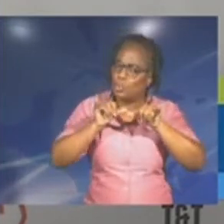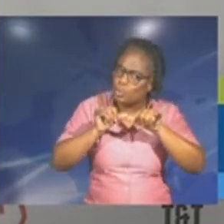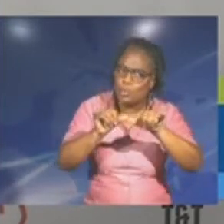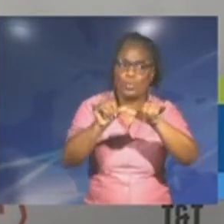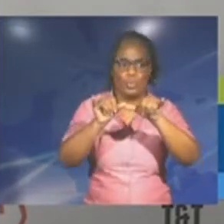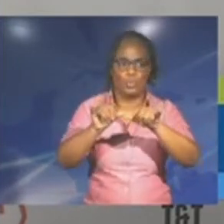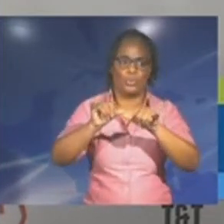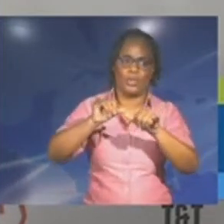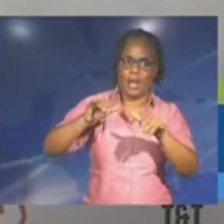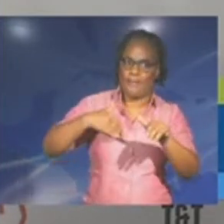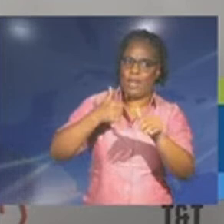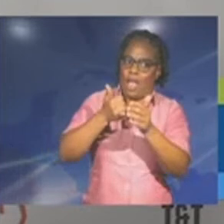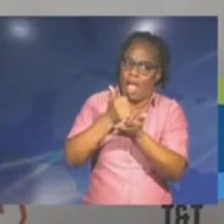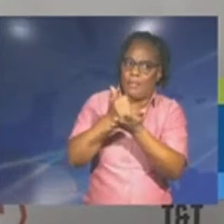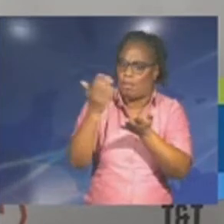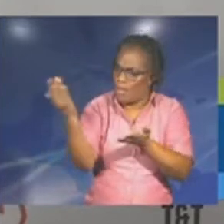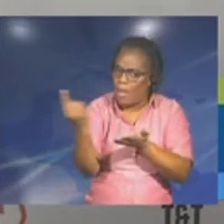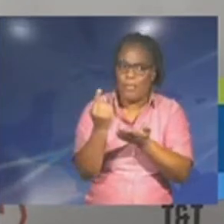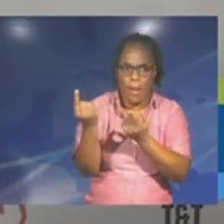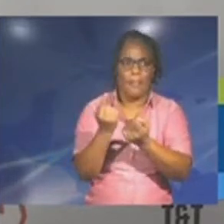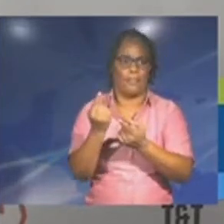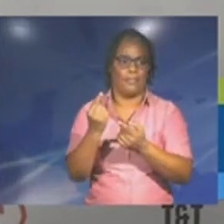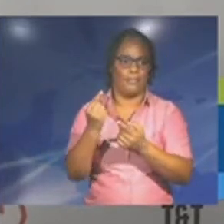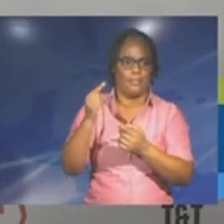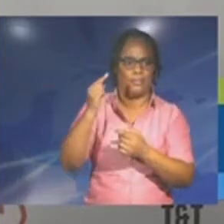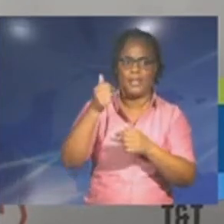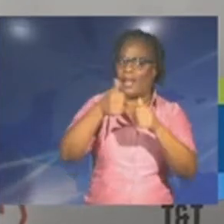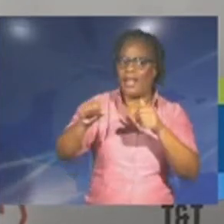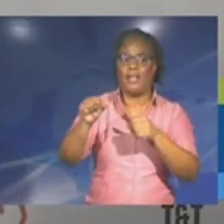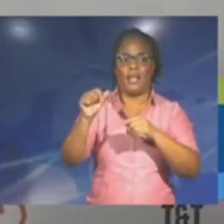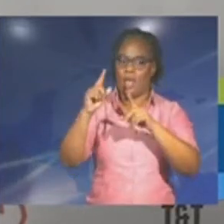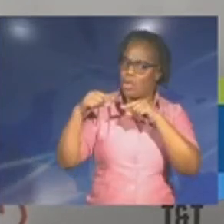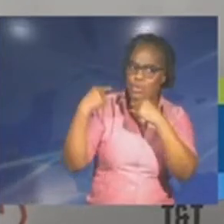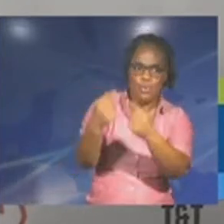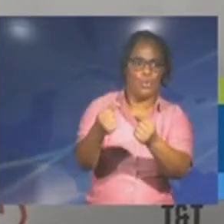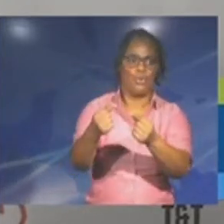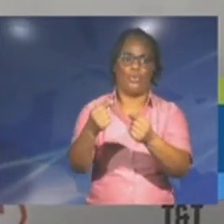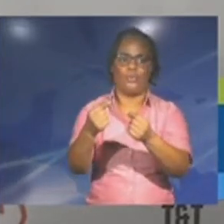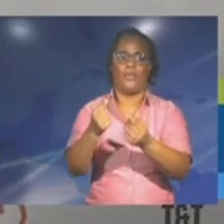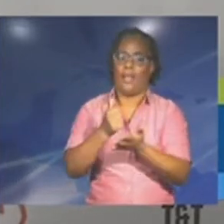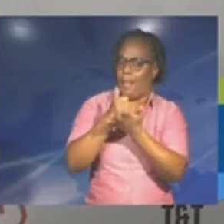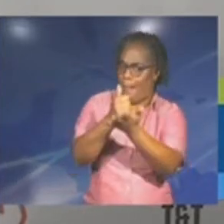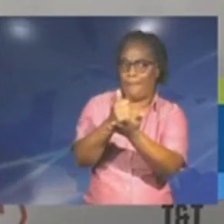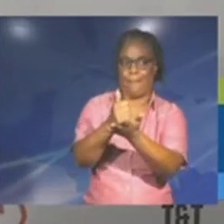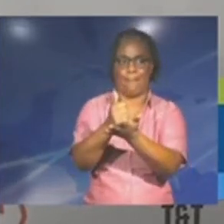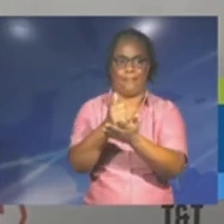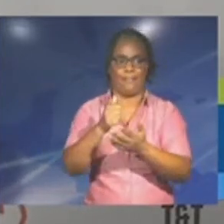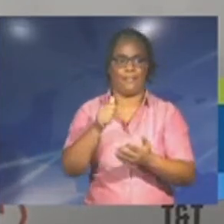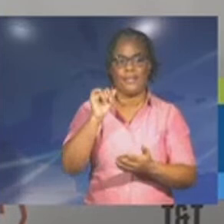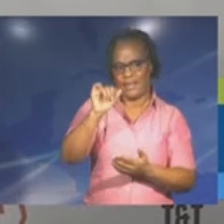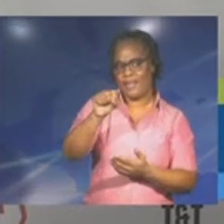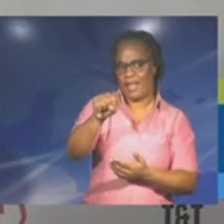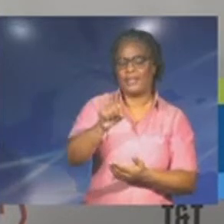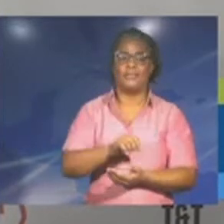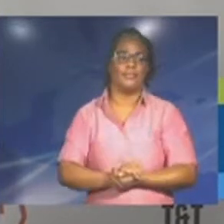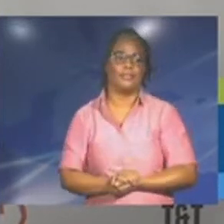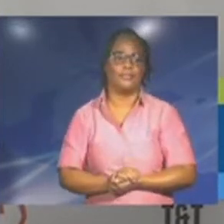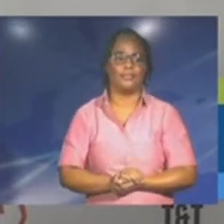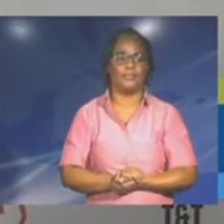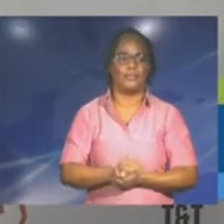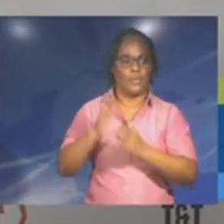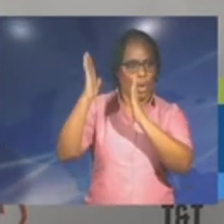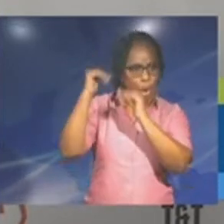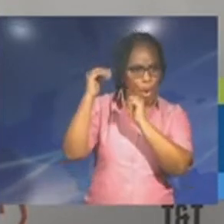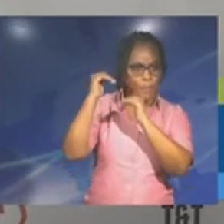it is accessible for all of us, at least within the NCRHA, and I hope that the other health authorities would and